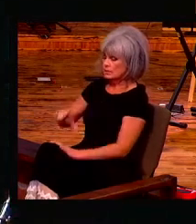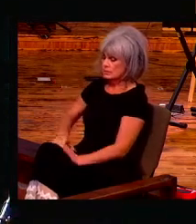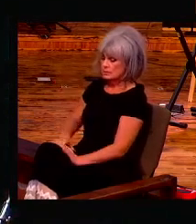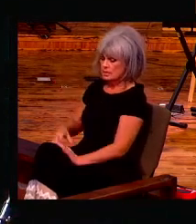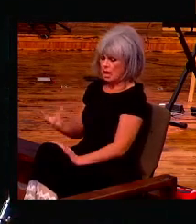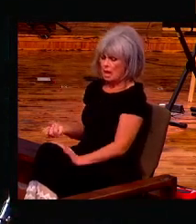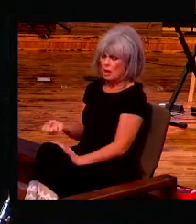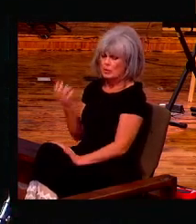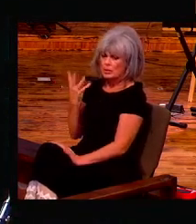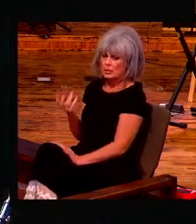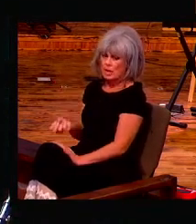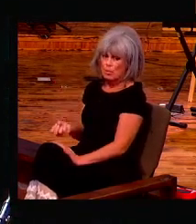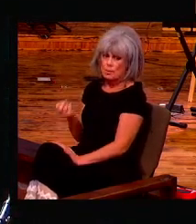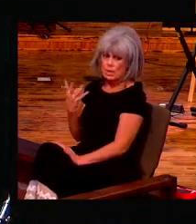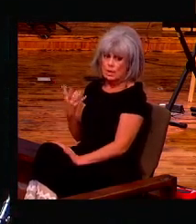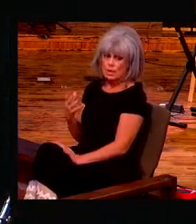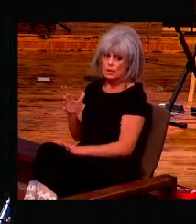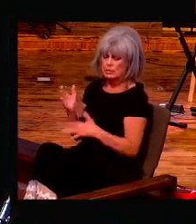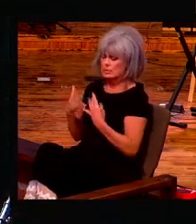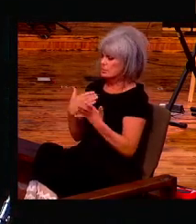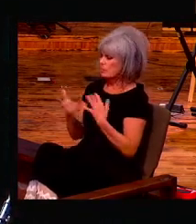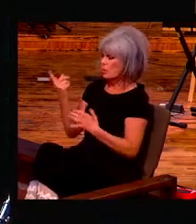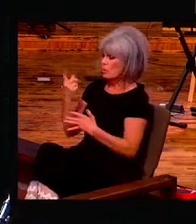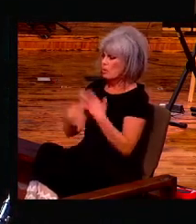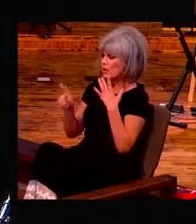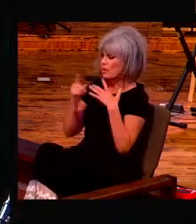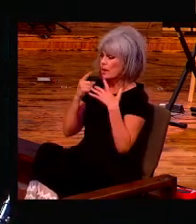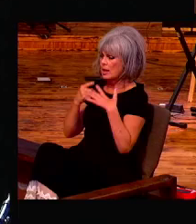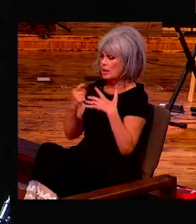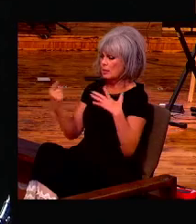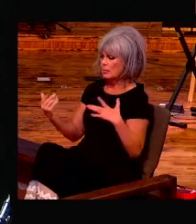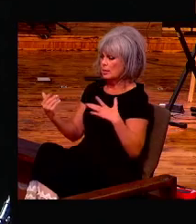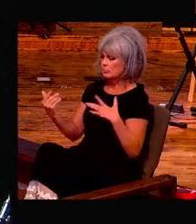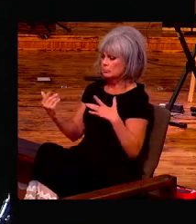How many know that no matter what the enemy tries to bring to your doorstep,